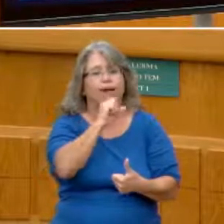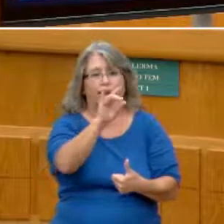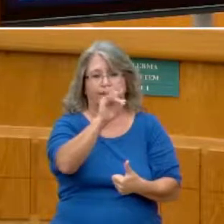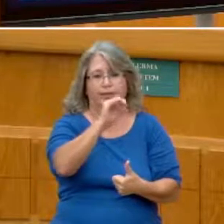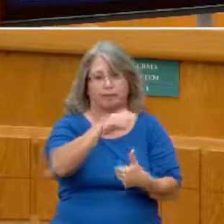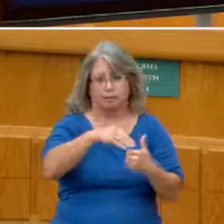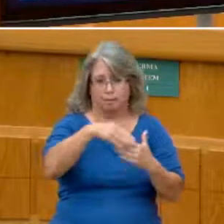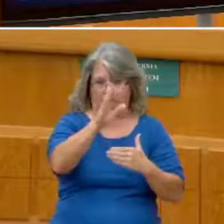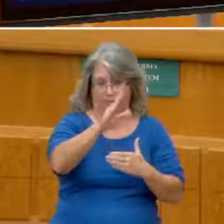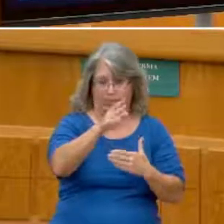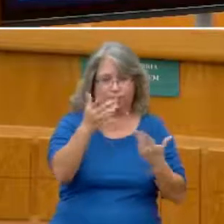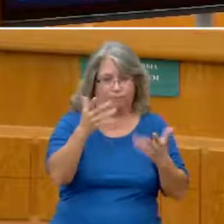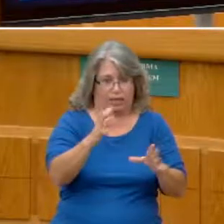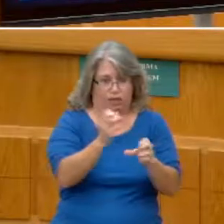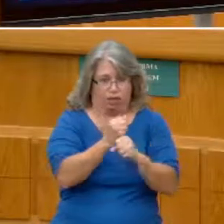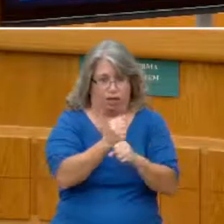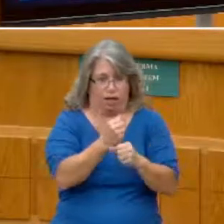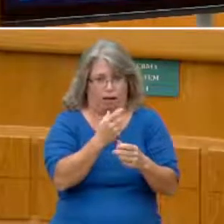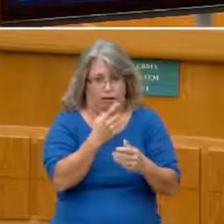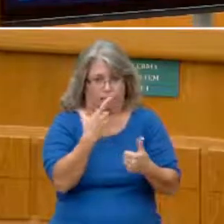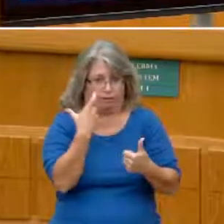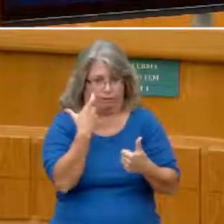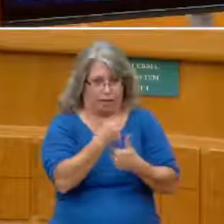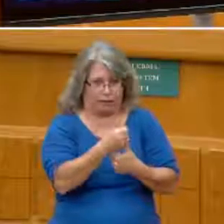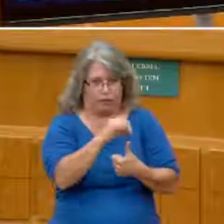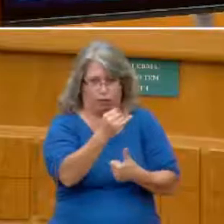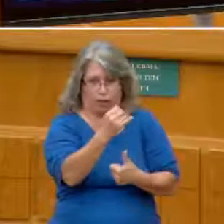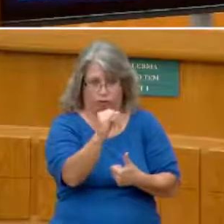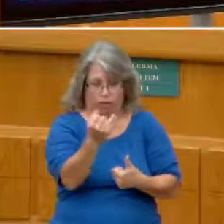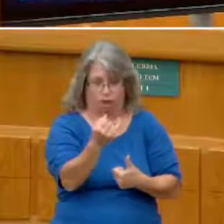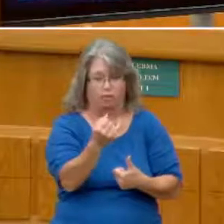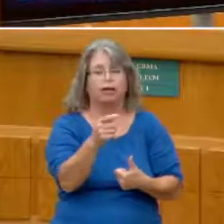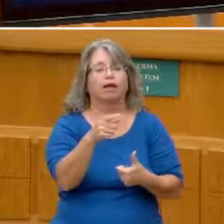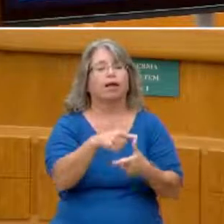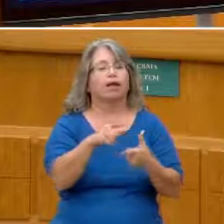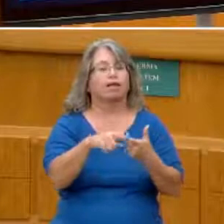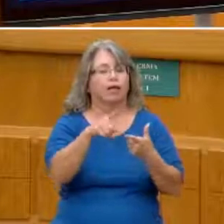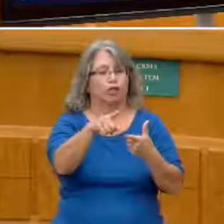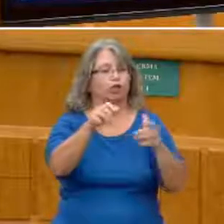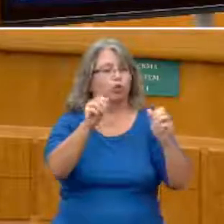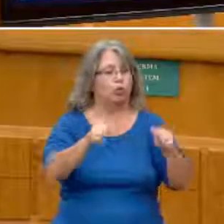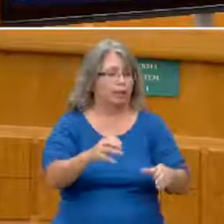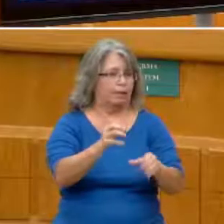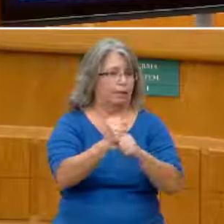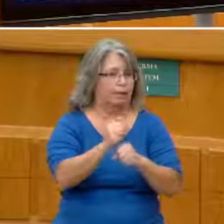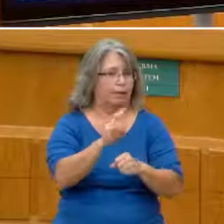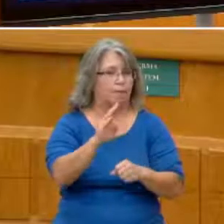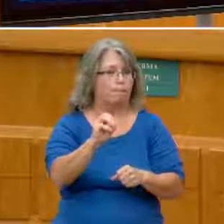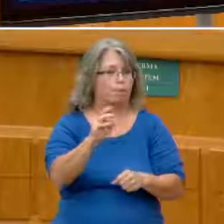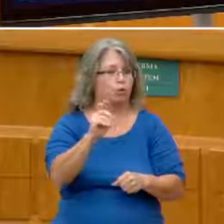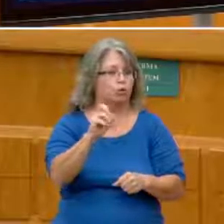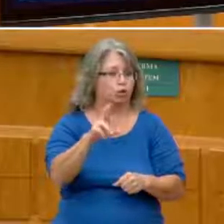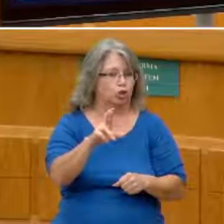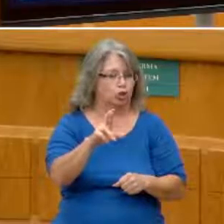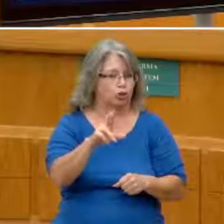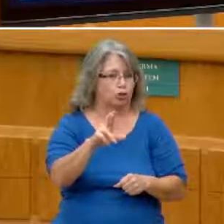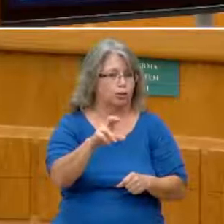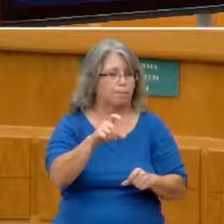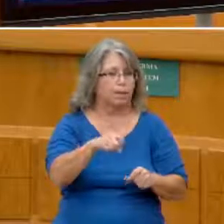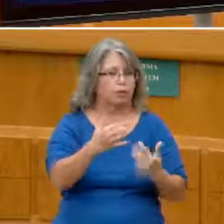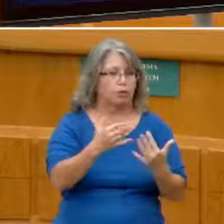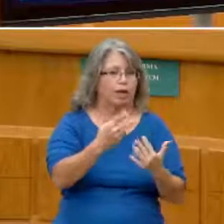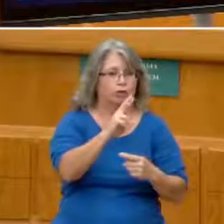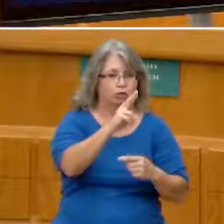J&J vaccine is eligible to get a booster dose at least 2 months after they receive